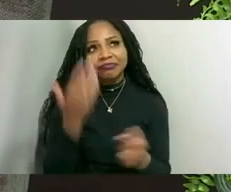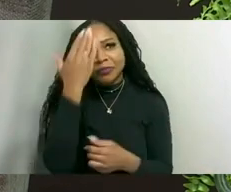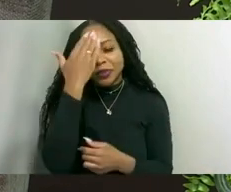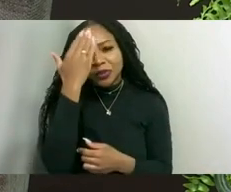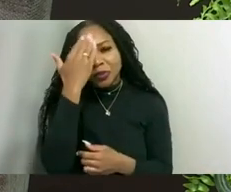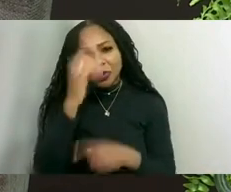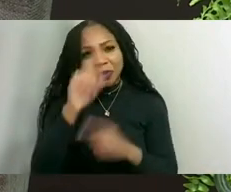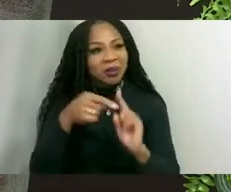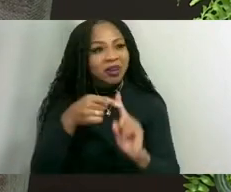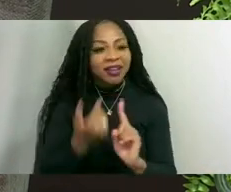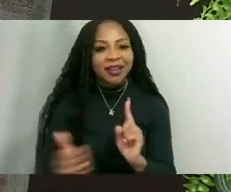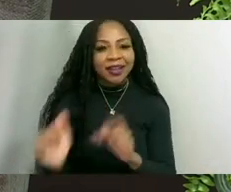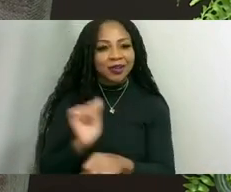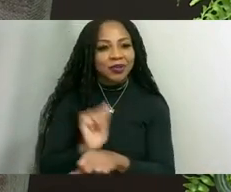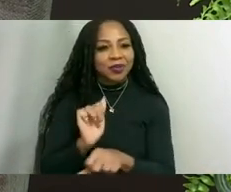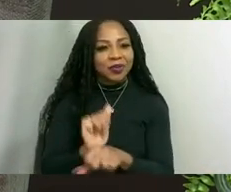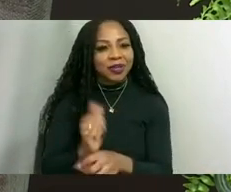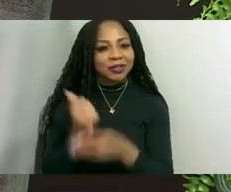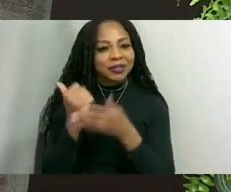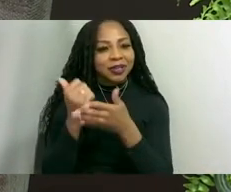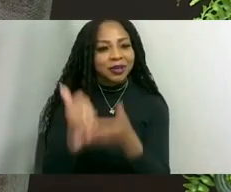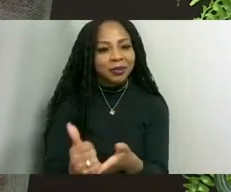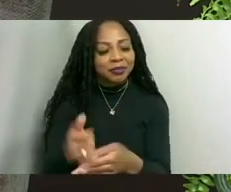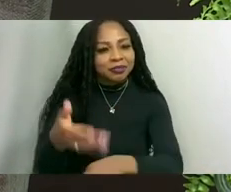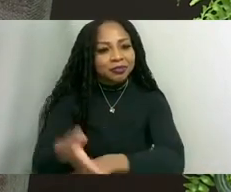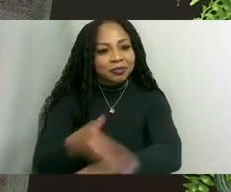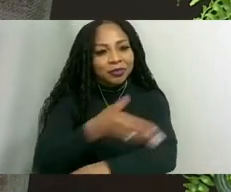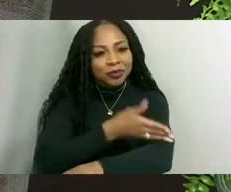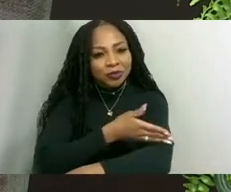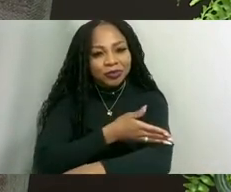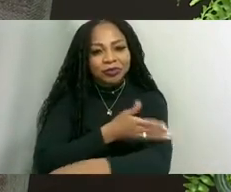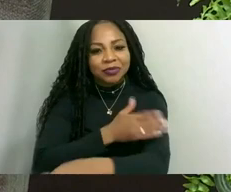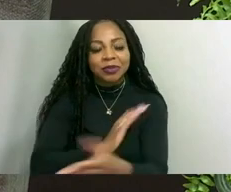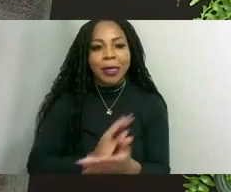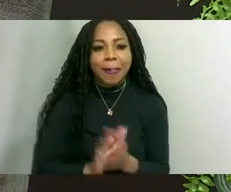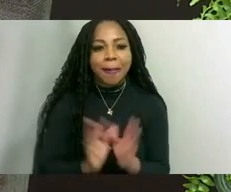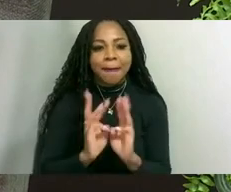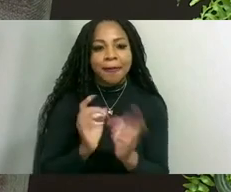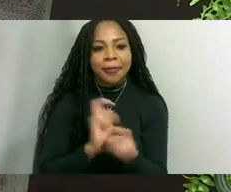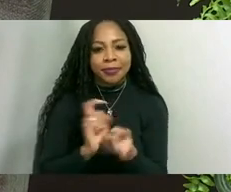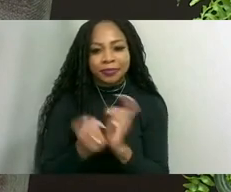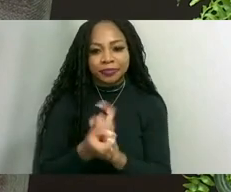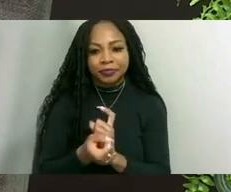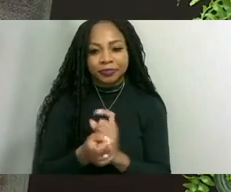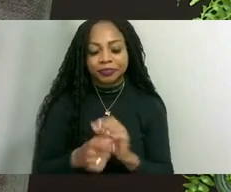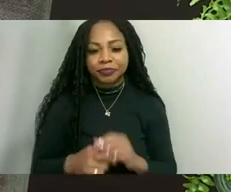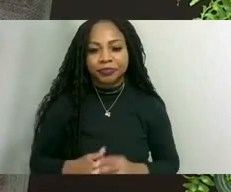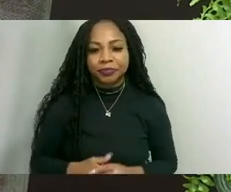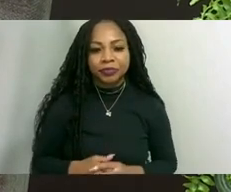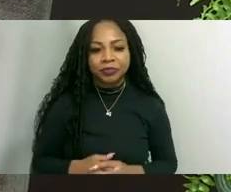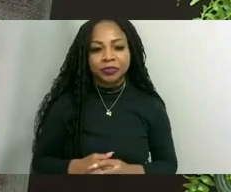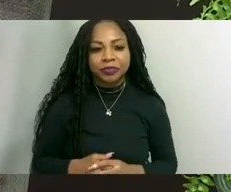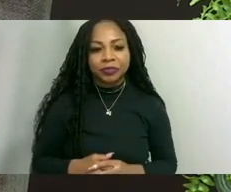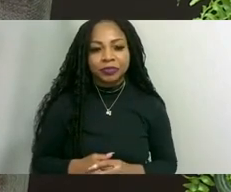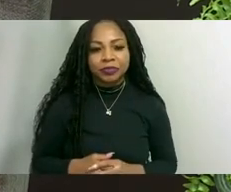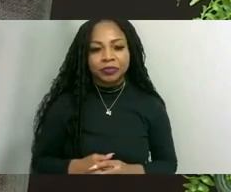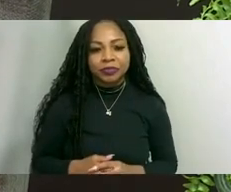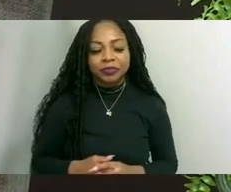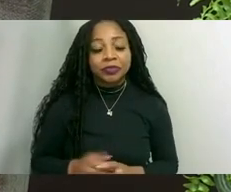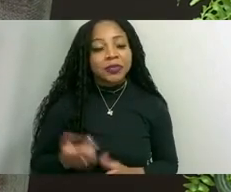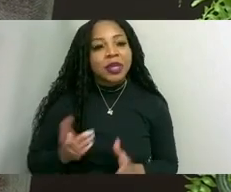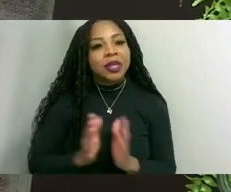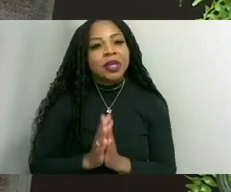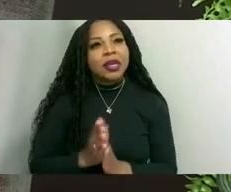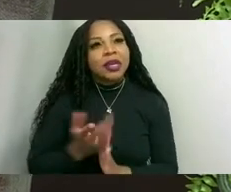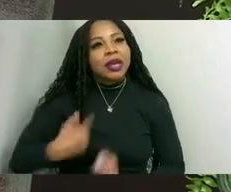might do in order to address climate change. There's a film that I made that is called Our People Will Be Healed. I don't know